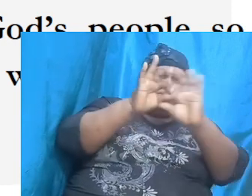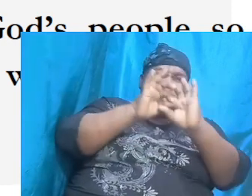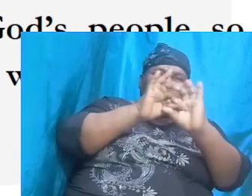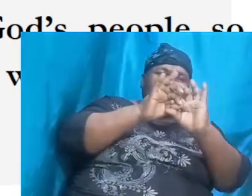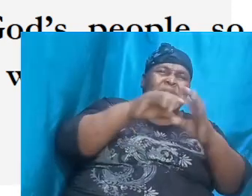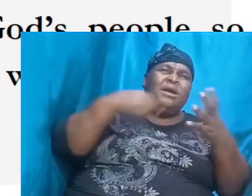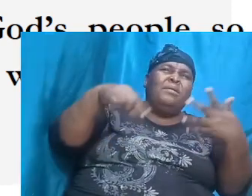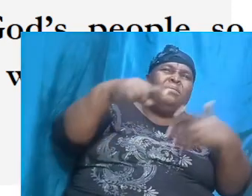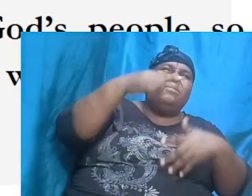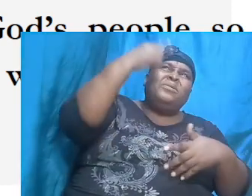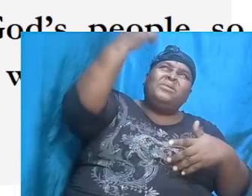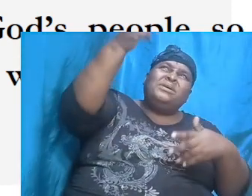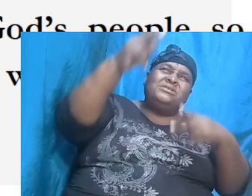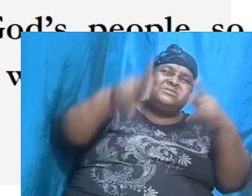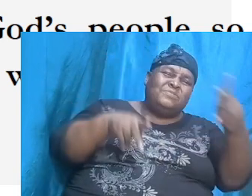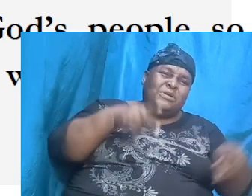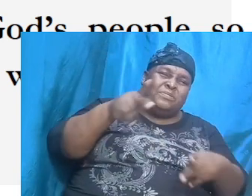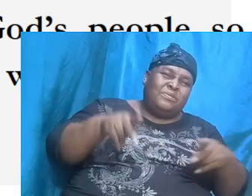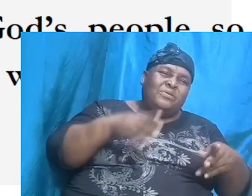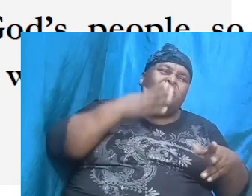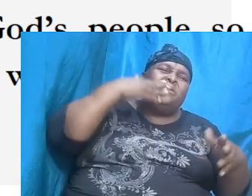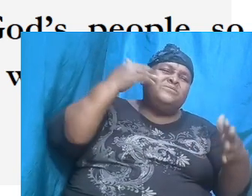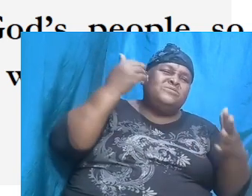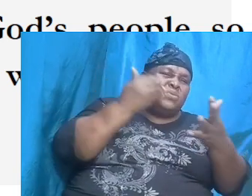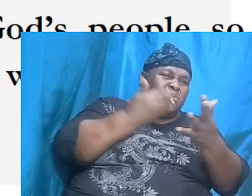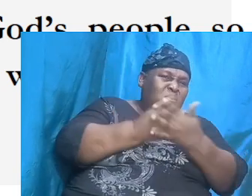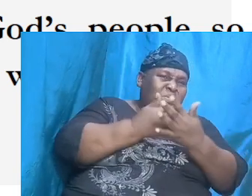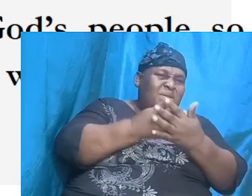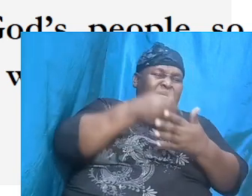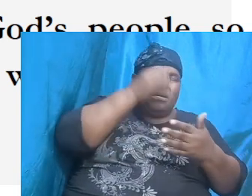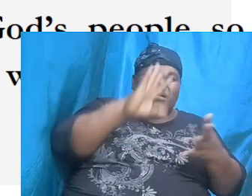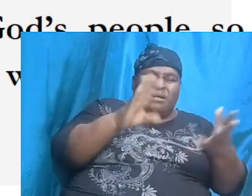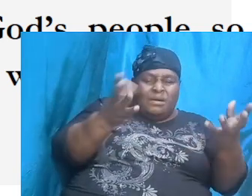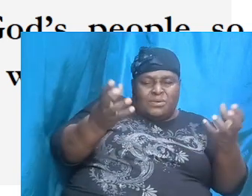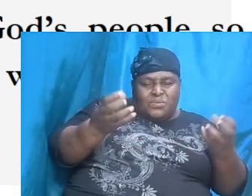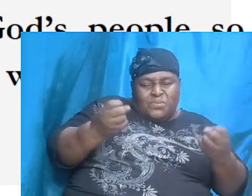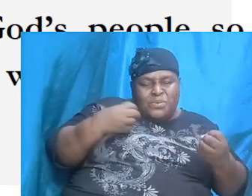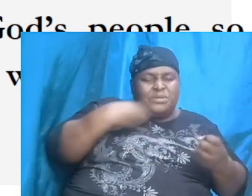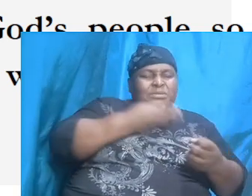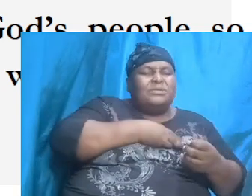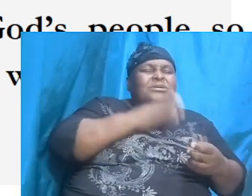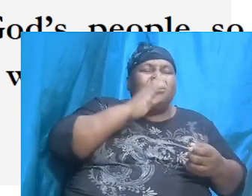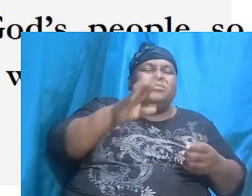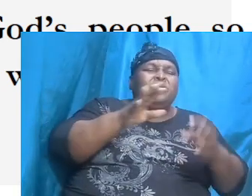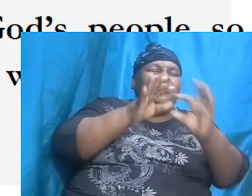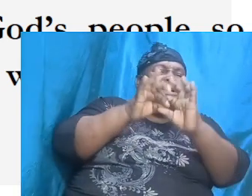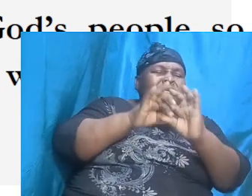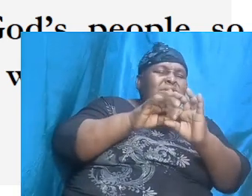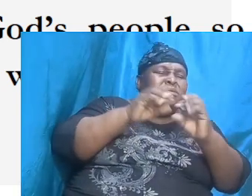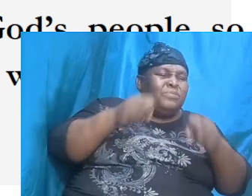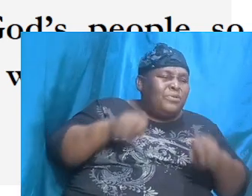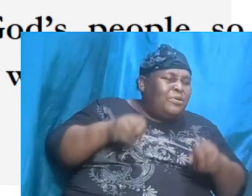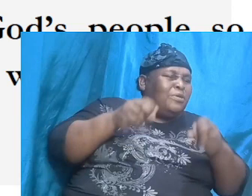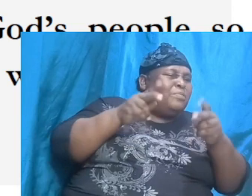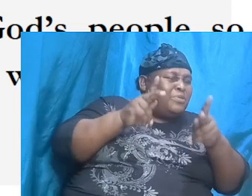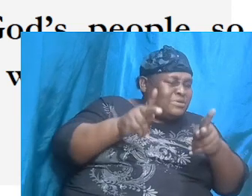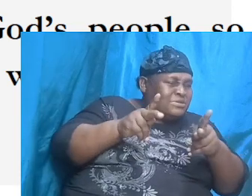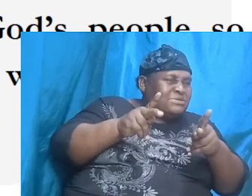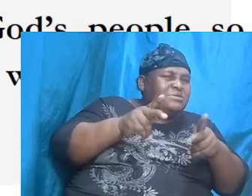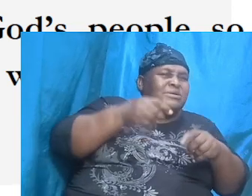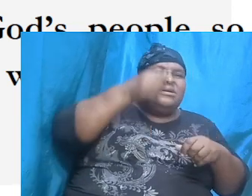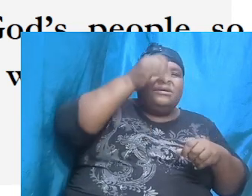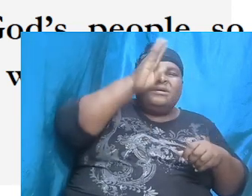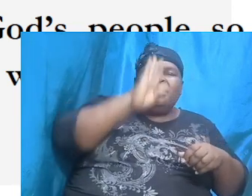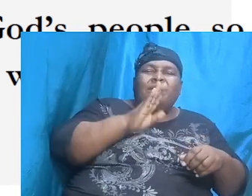is good because God wants us to be united in purpose. It is good because God wants us to